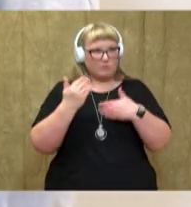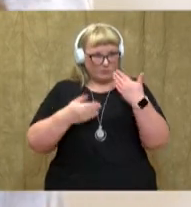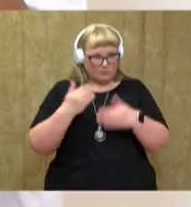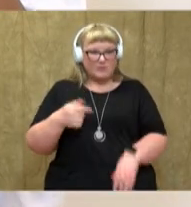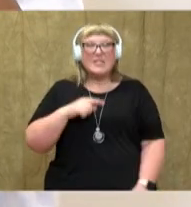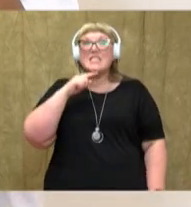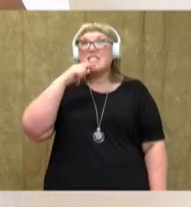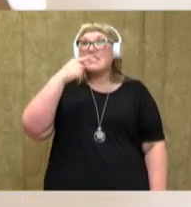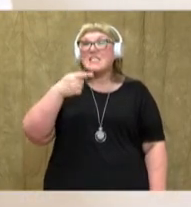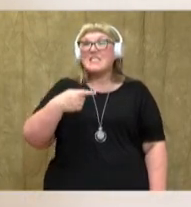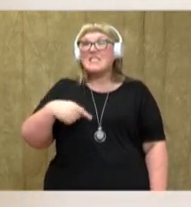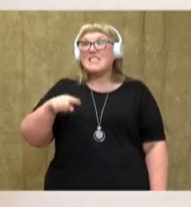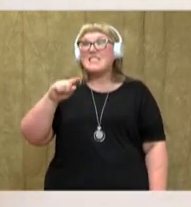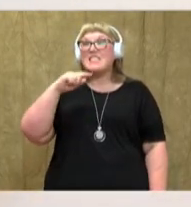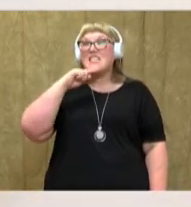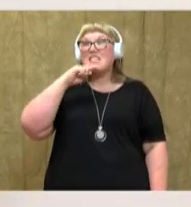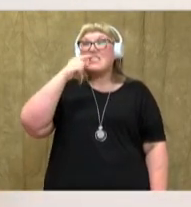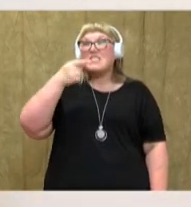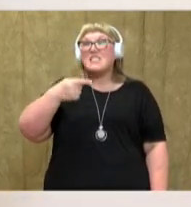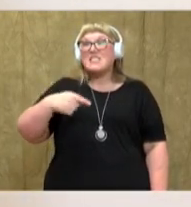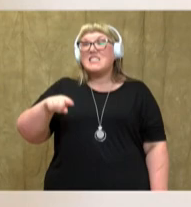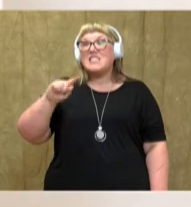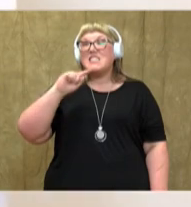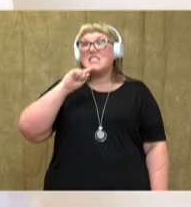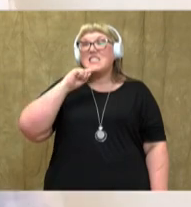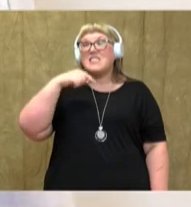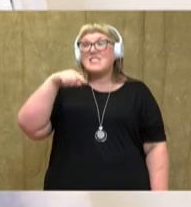going, friends. I.